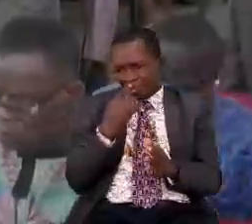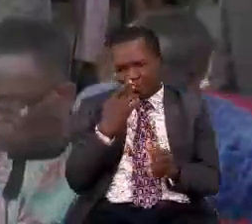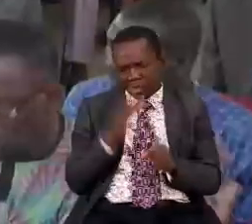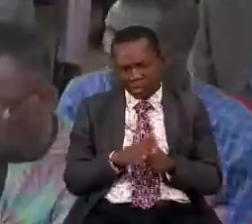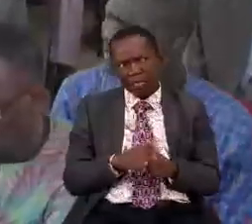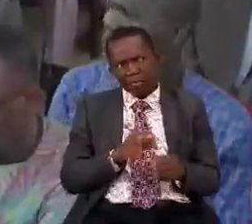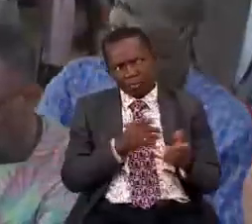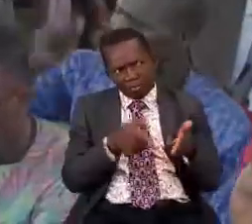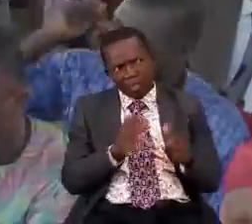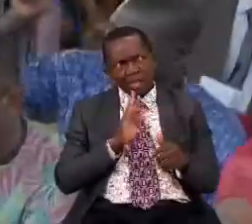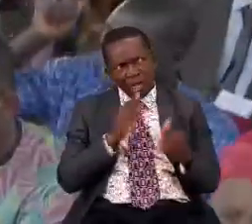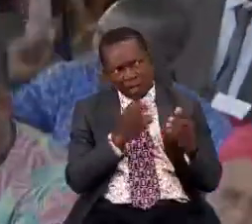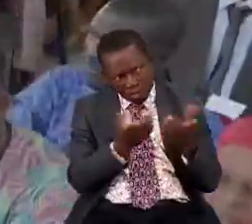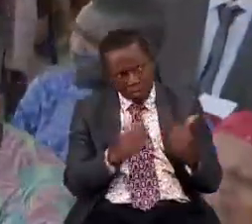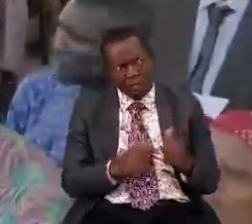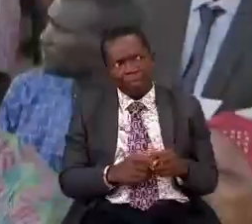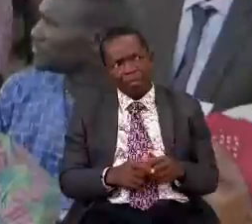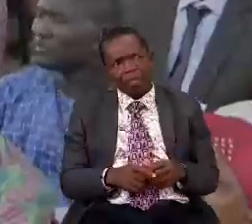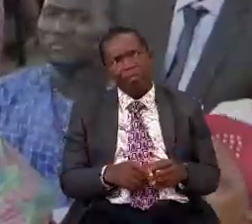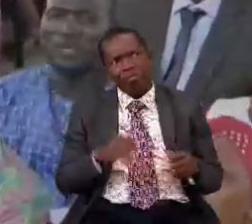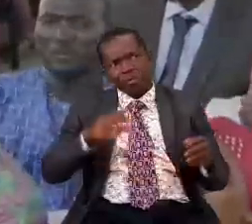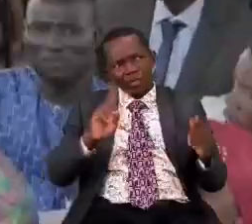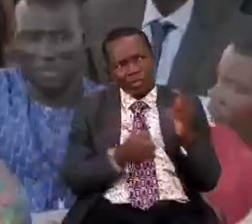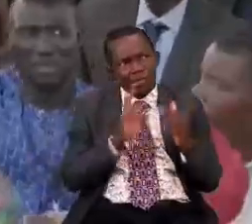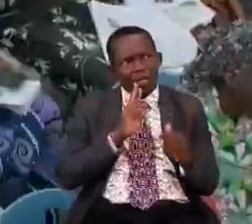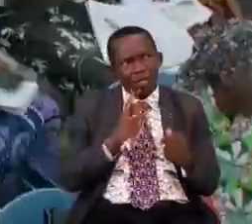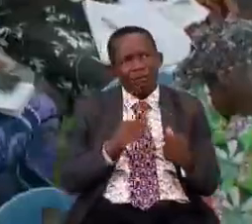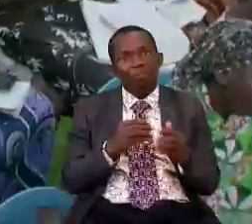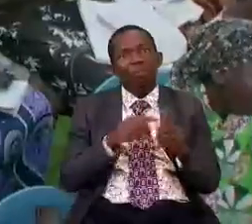out of your way you will succeed